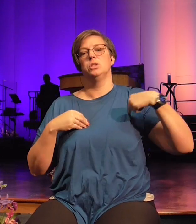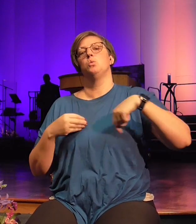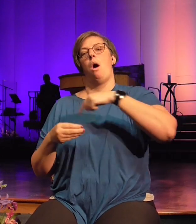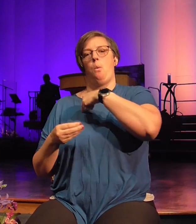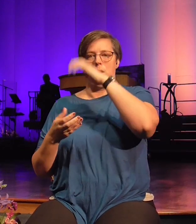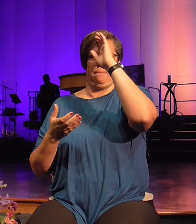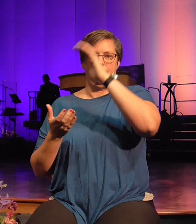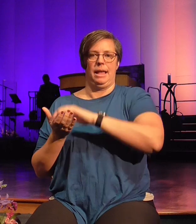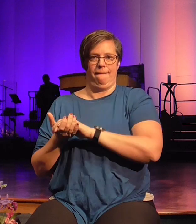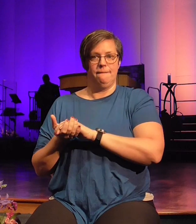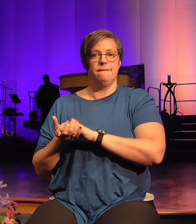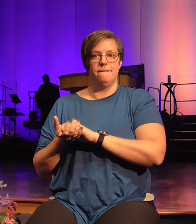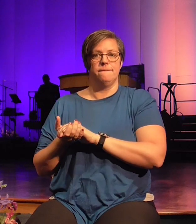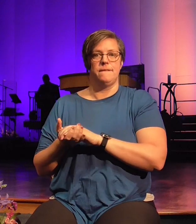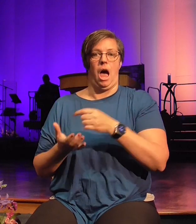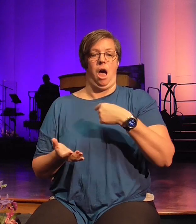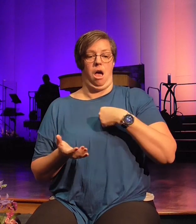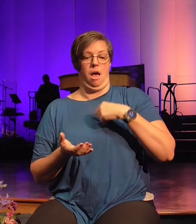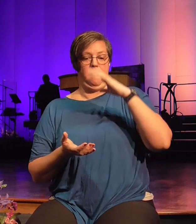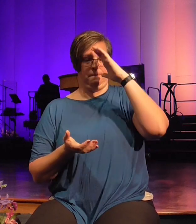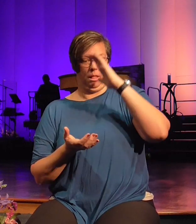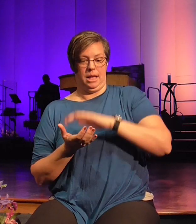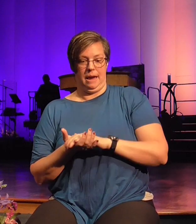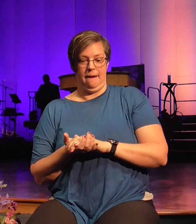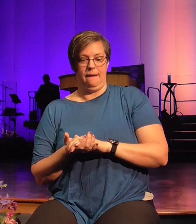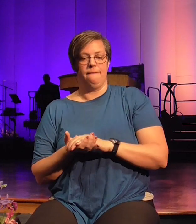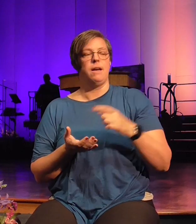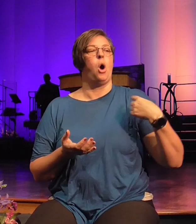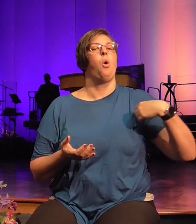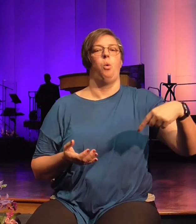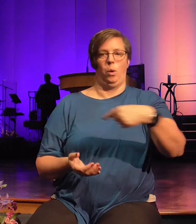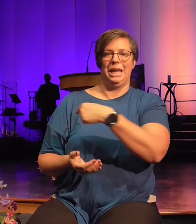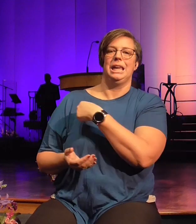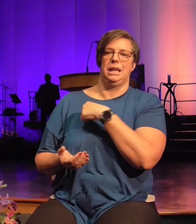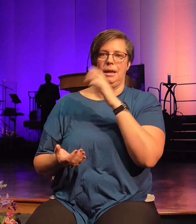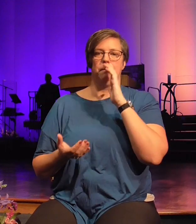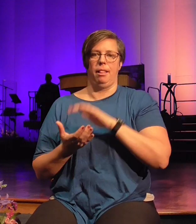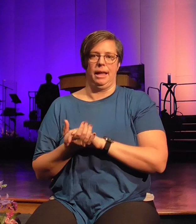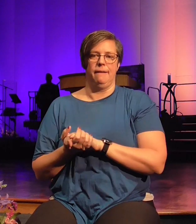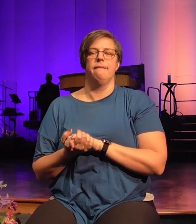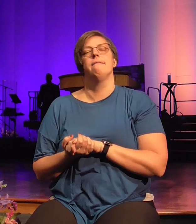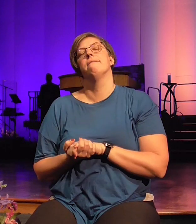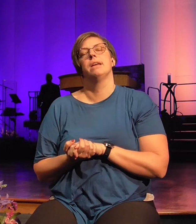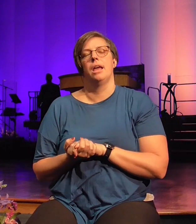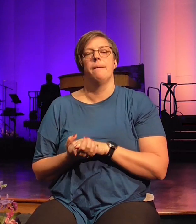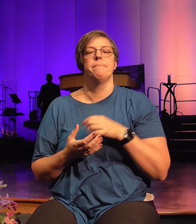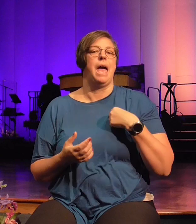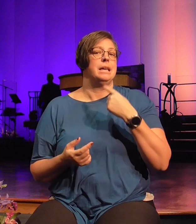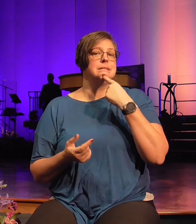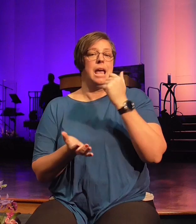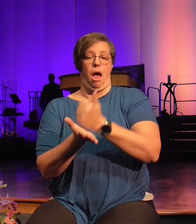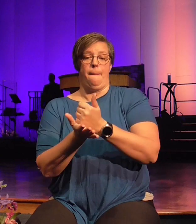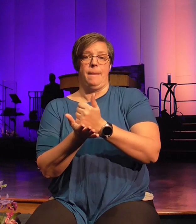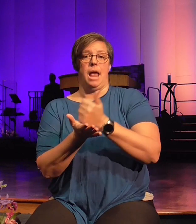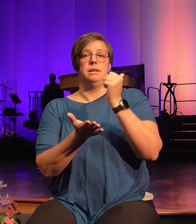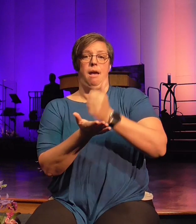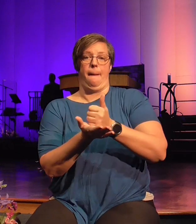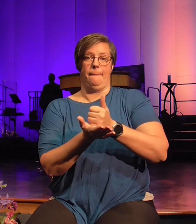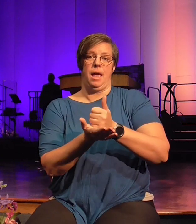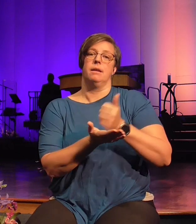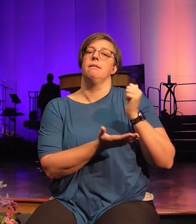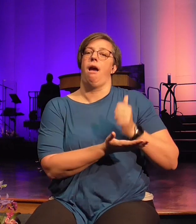believe. I believe, we believe. And I say amen, amen,